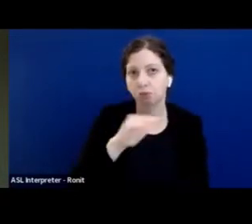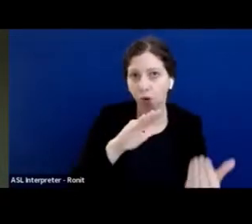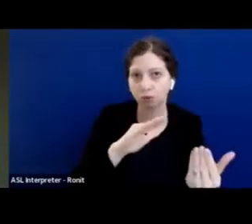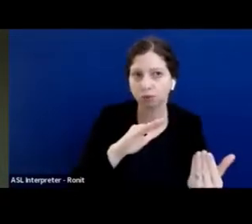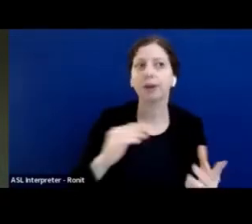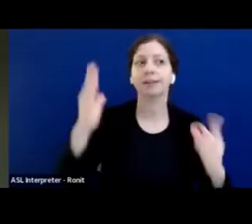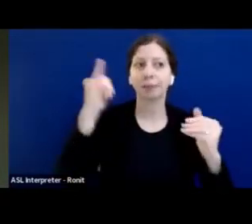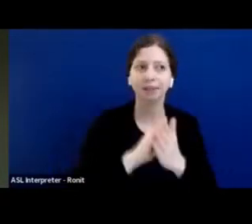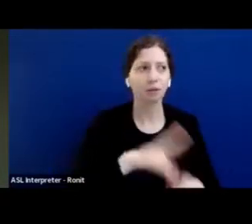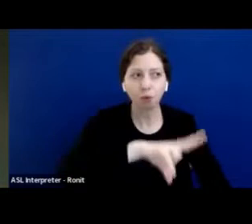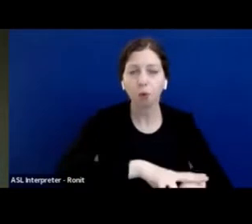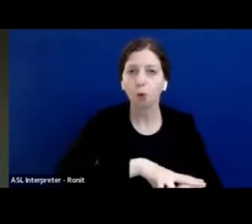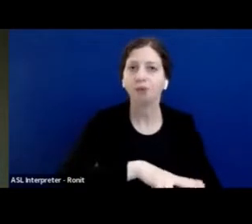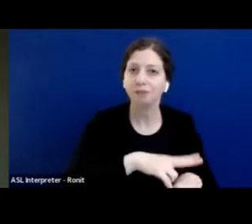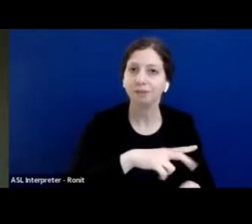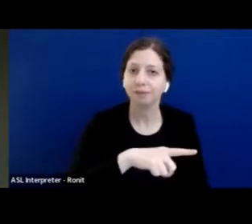were